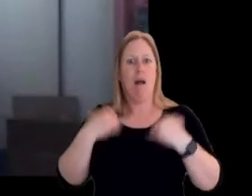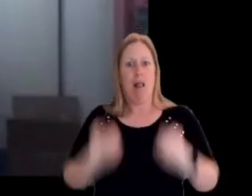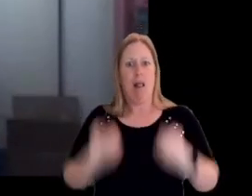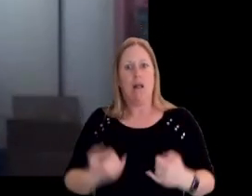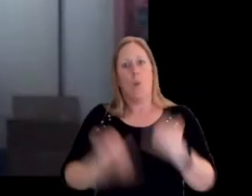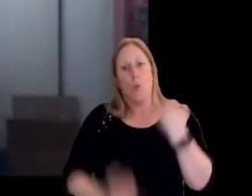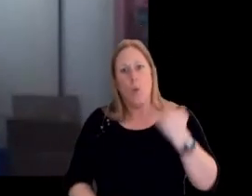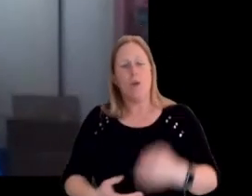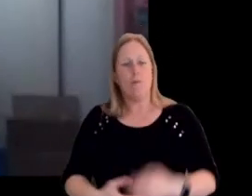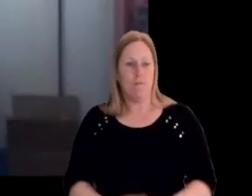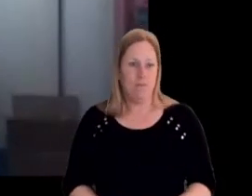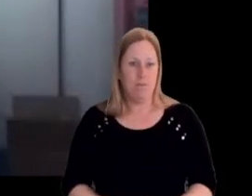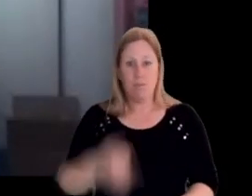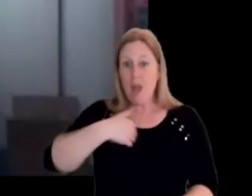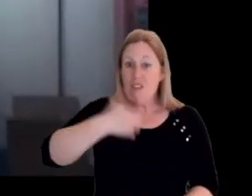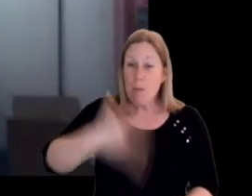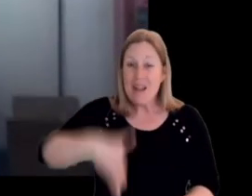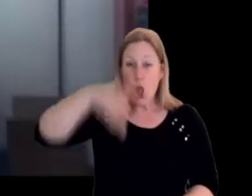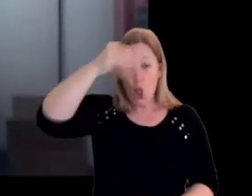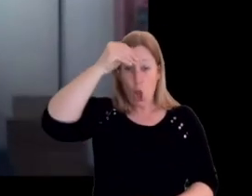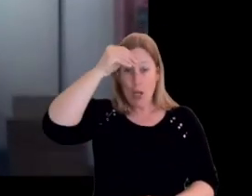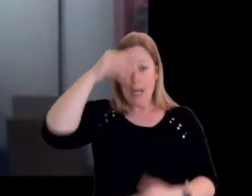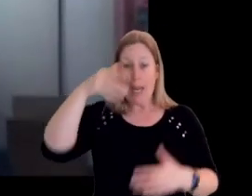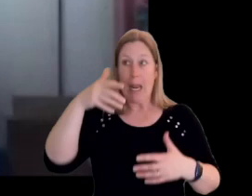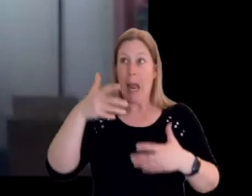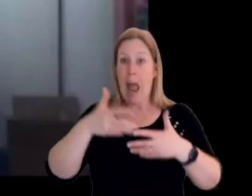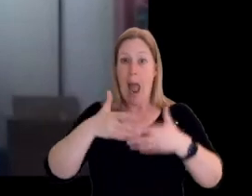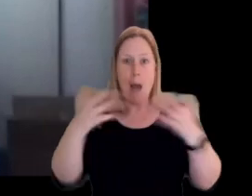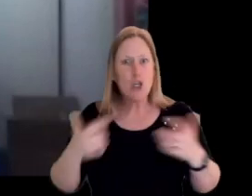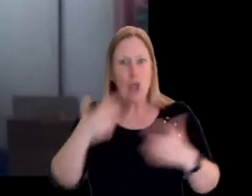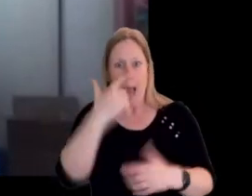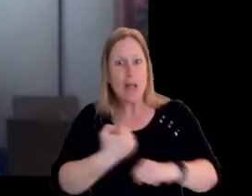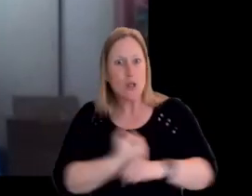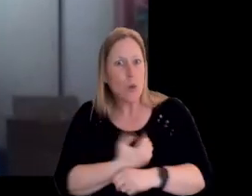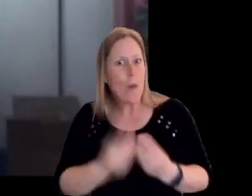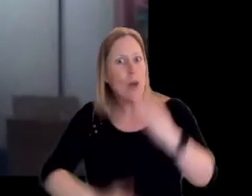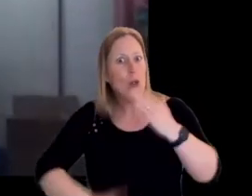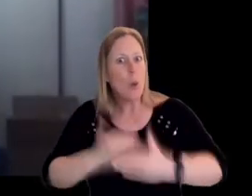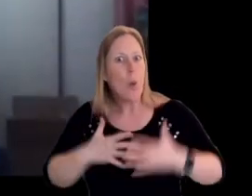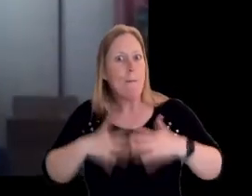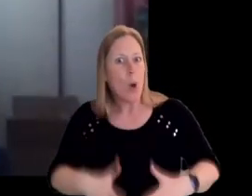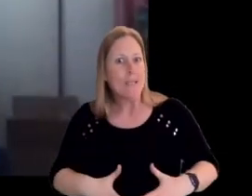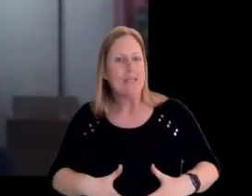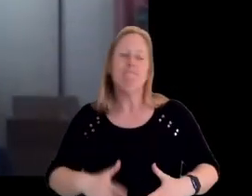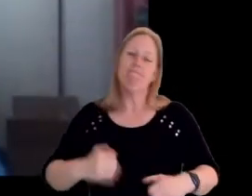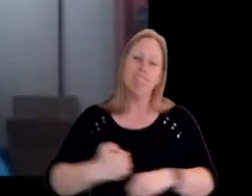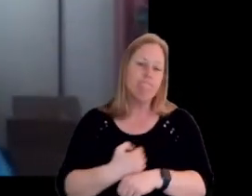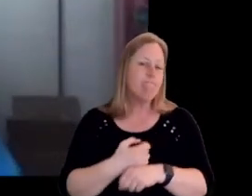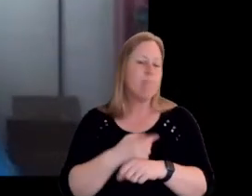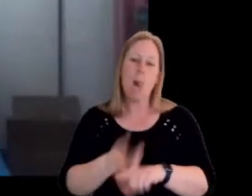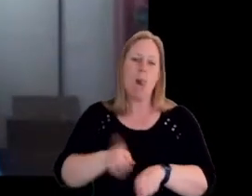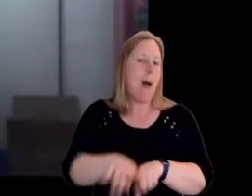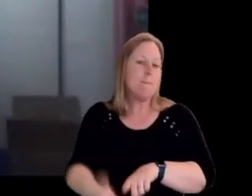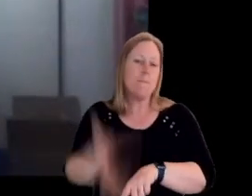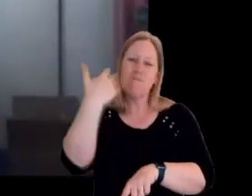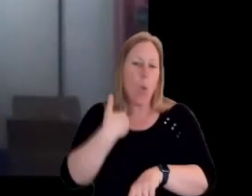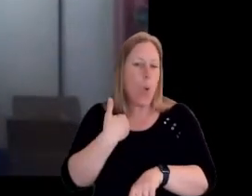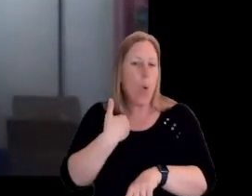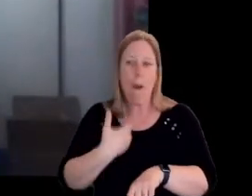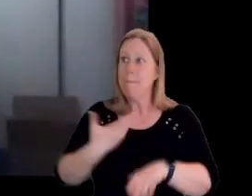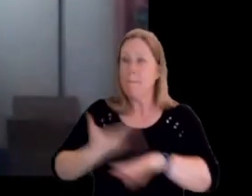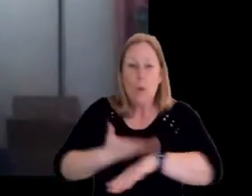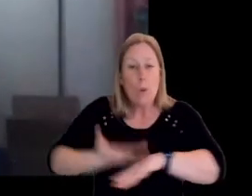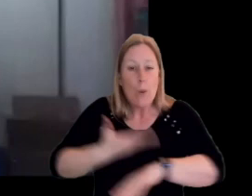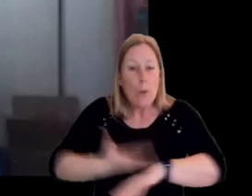organised a show since before my diagnosis, so I've been learning how much I can do with my new body. And sadly, it's not as much as before, so there's an element